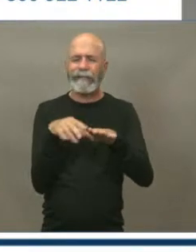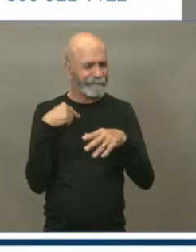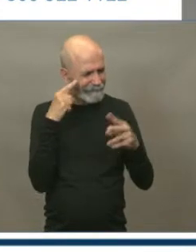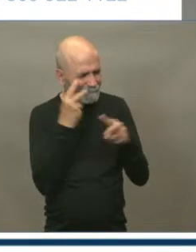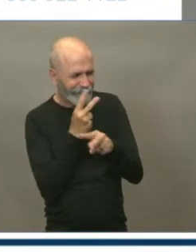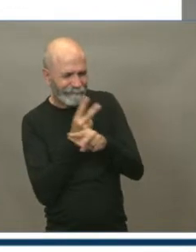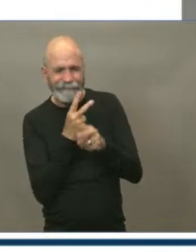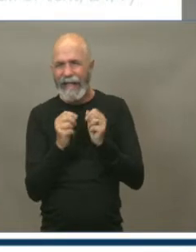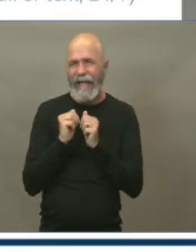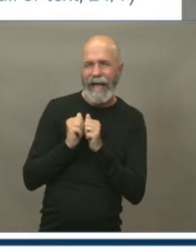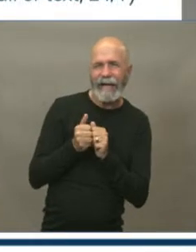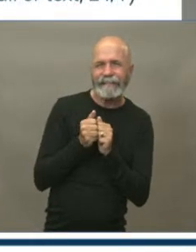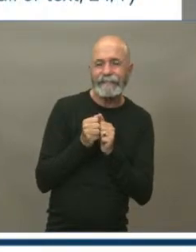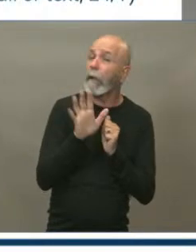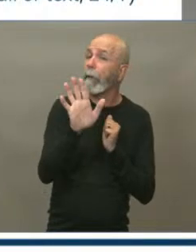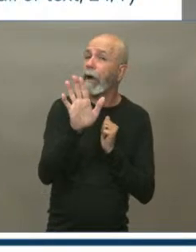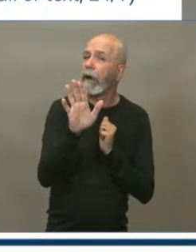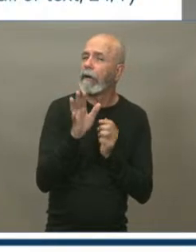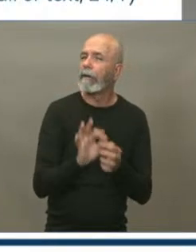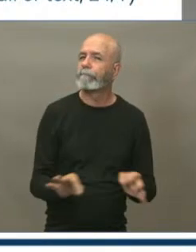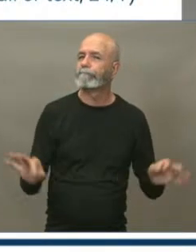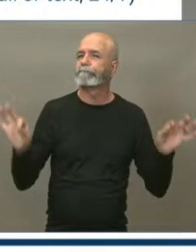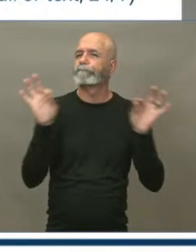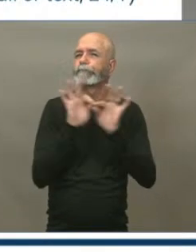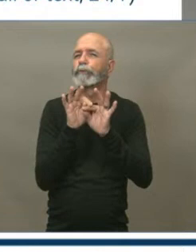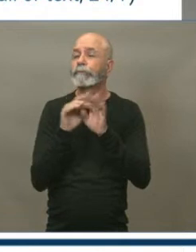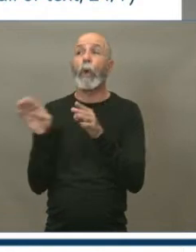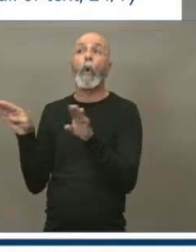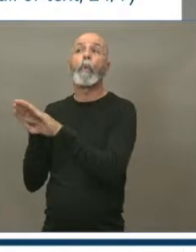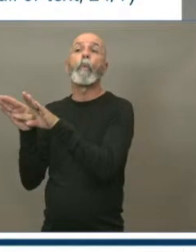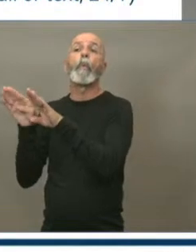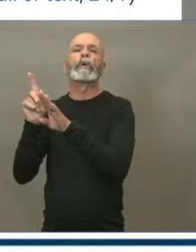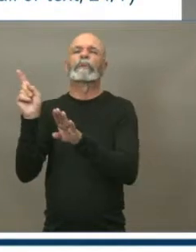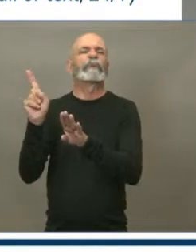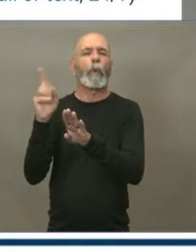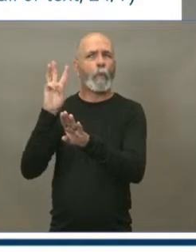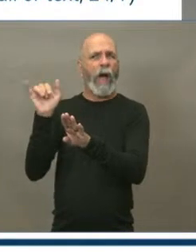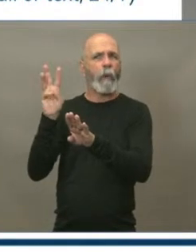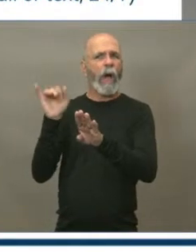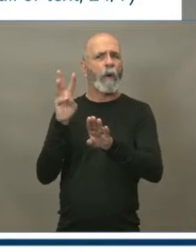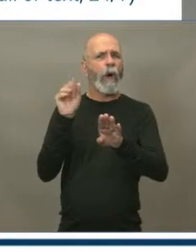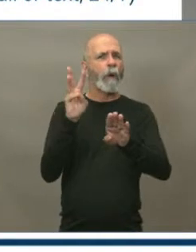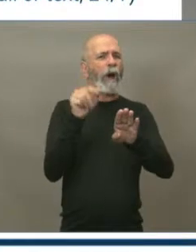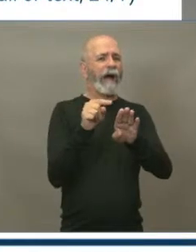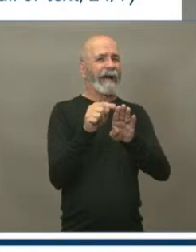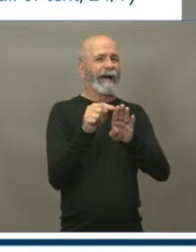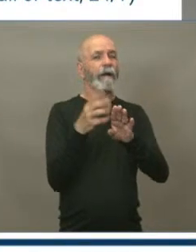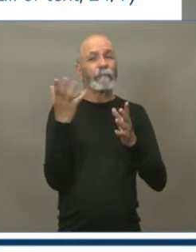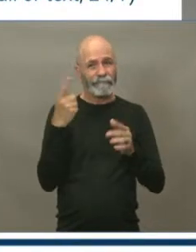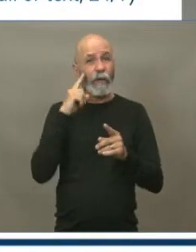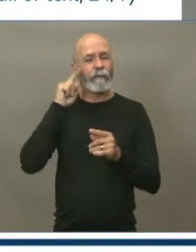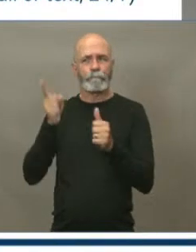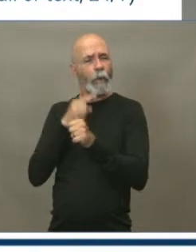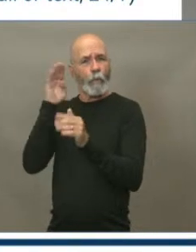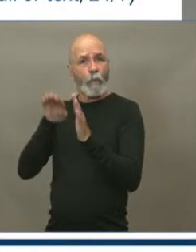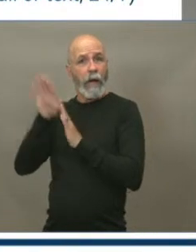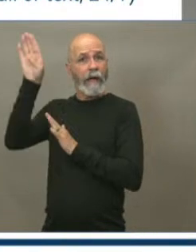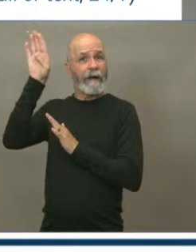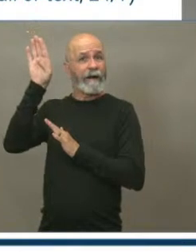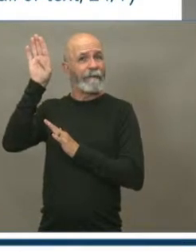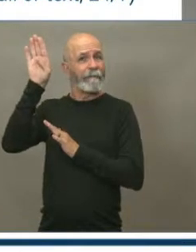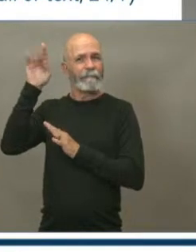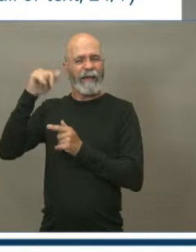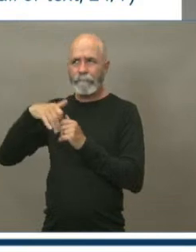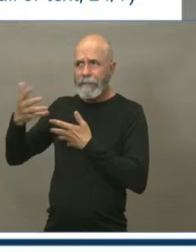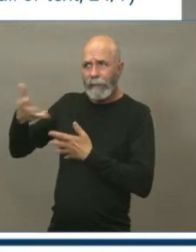the steps we took to shut down in all of our waves, what we did during wave 1 and the reopening plan. We're also